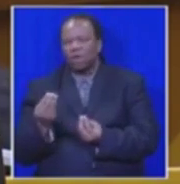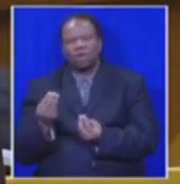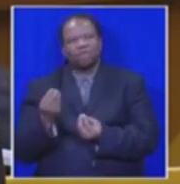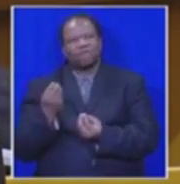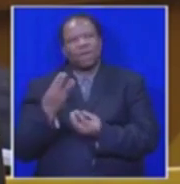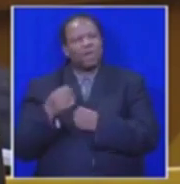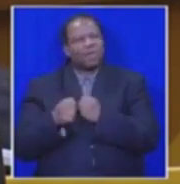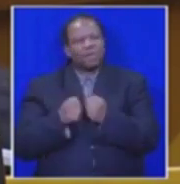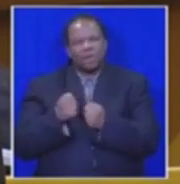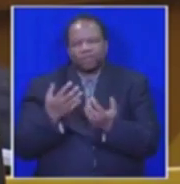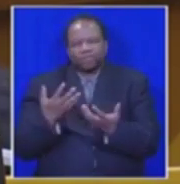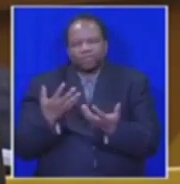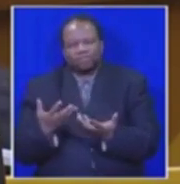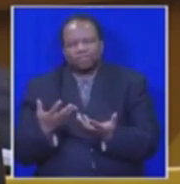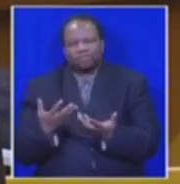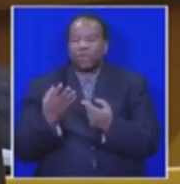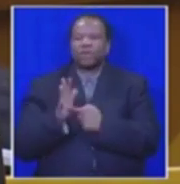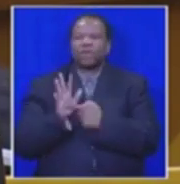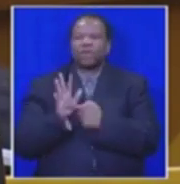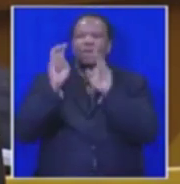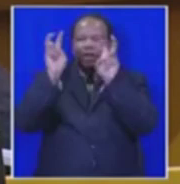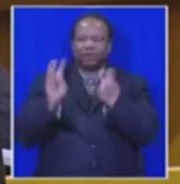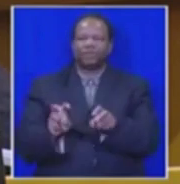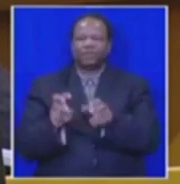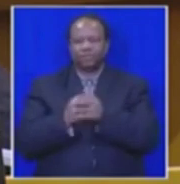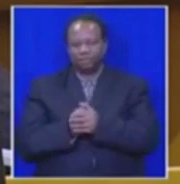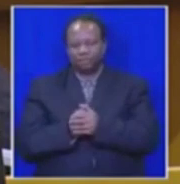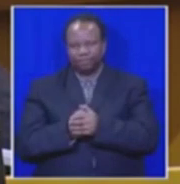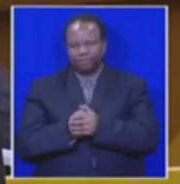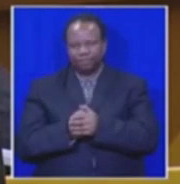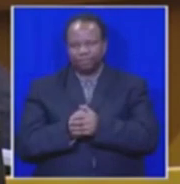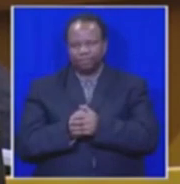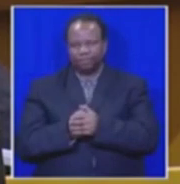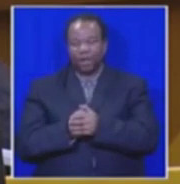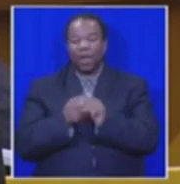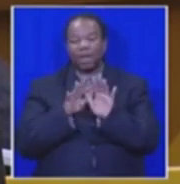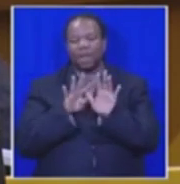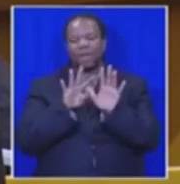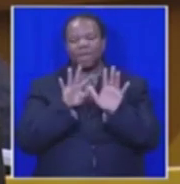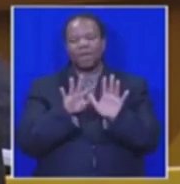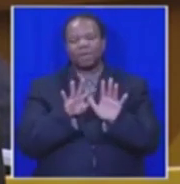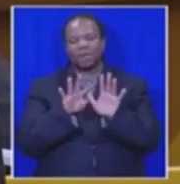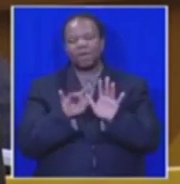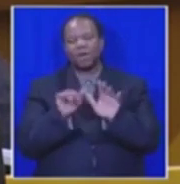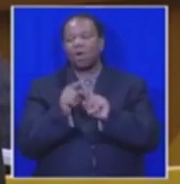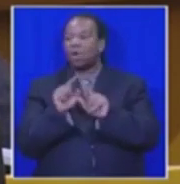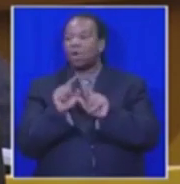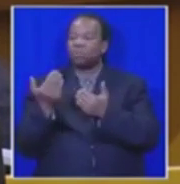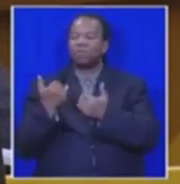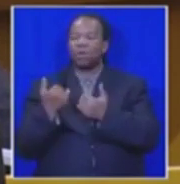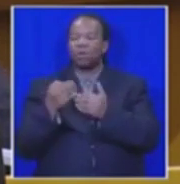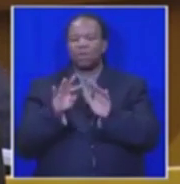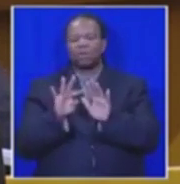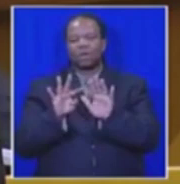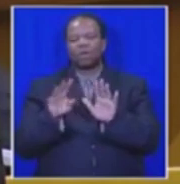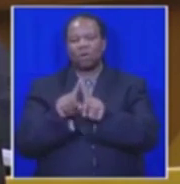an example of electricity that people want. Until 1994, no one thought that